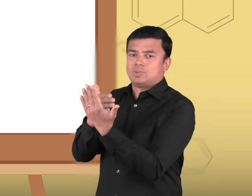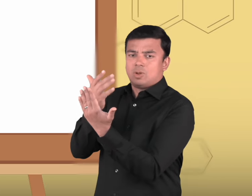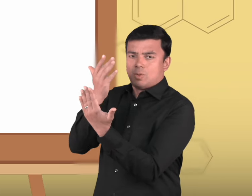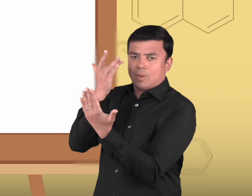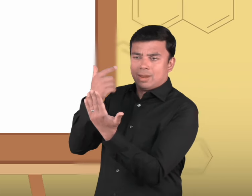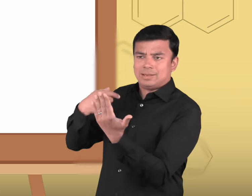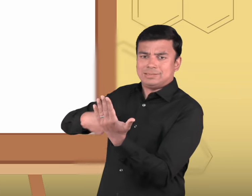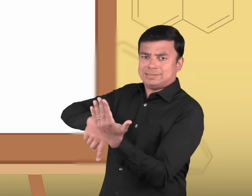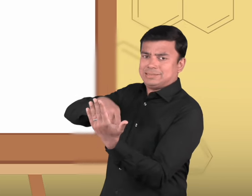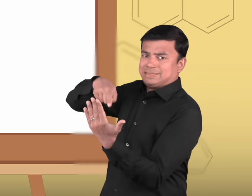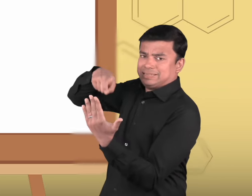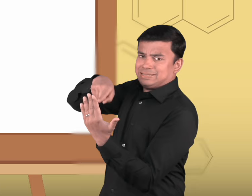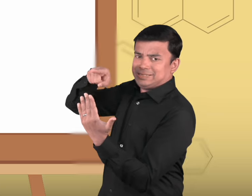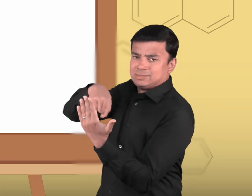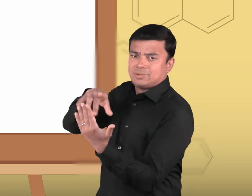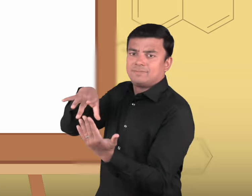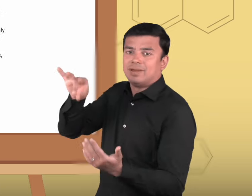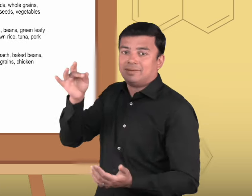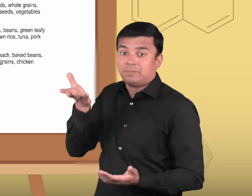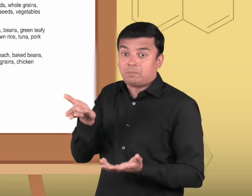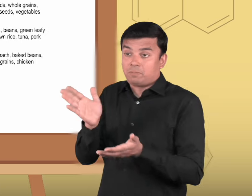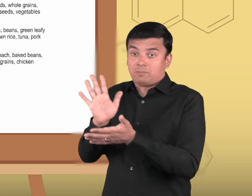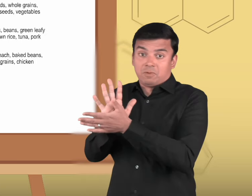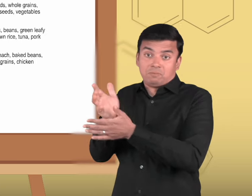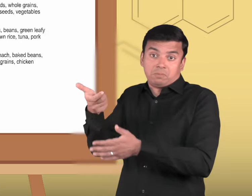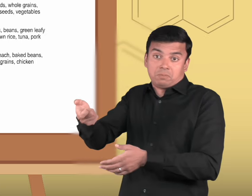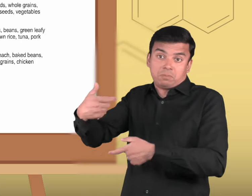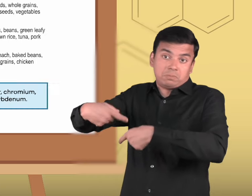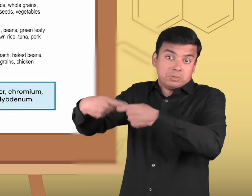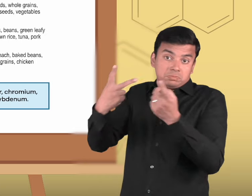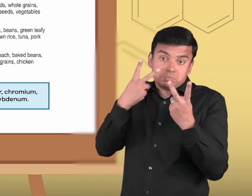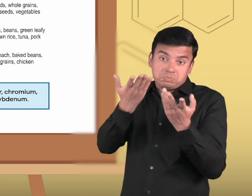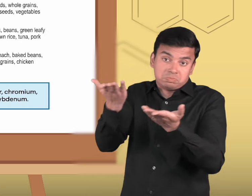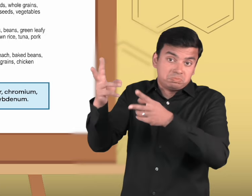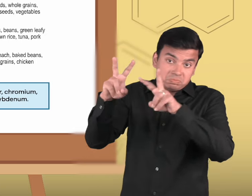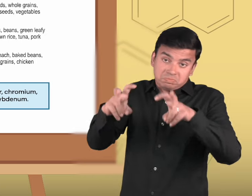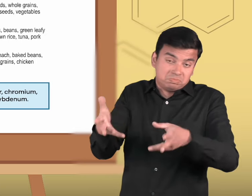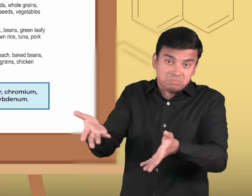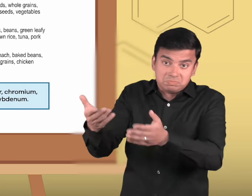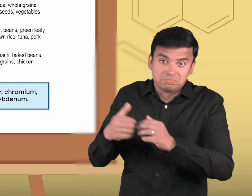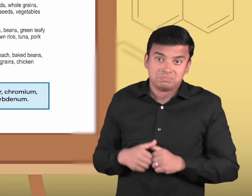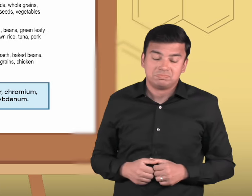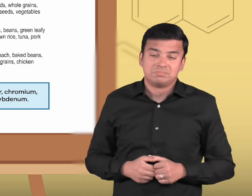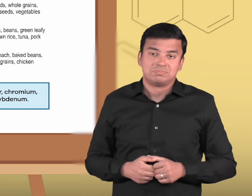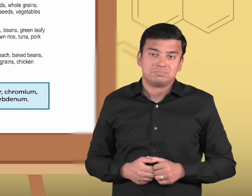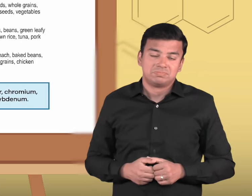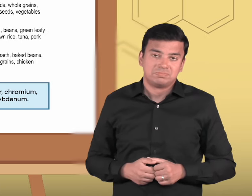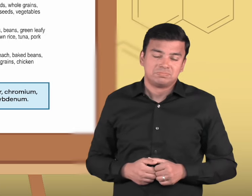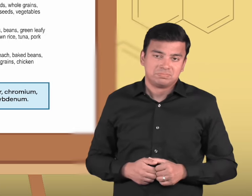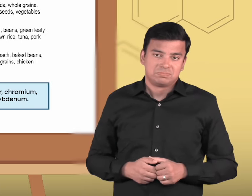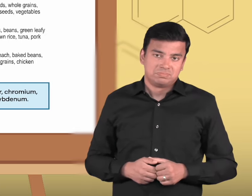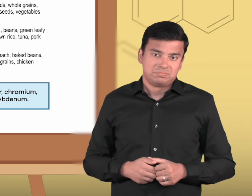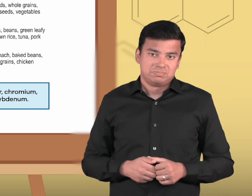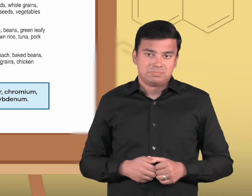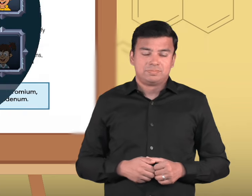needs why your body needs them and where you can find them pause if you'd